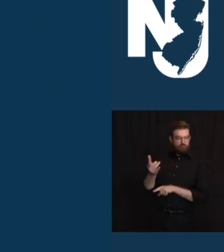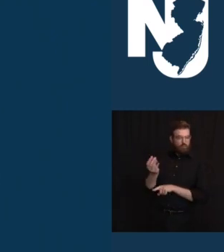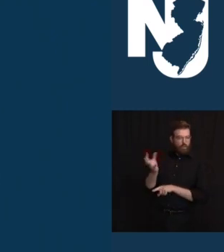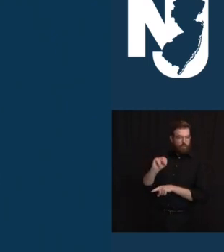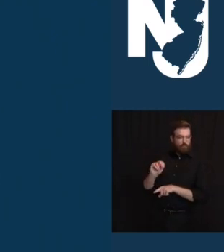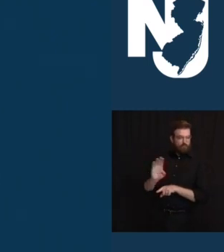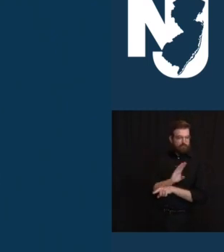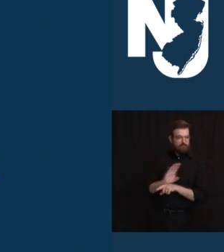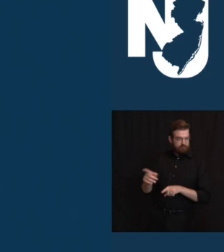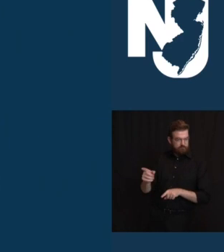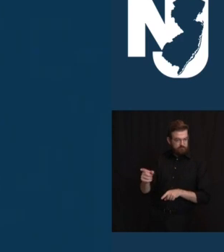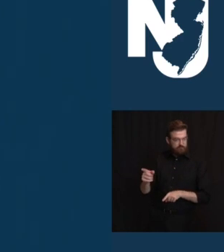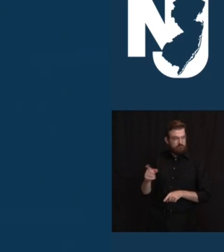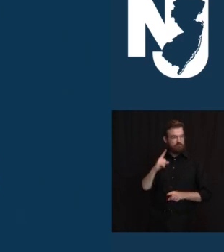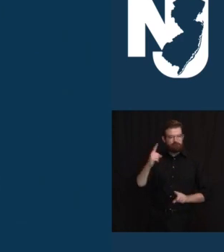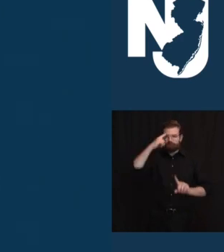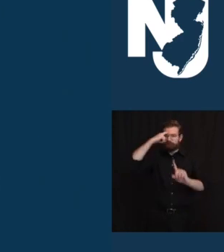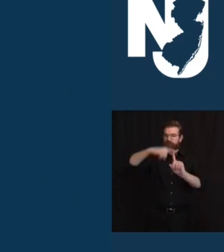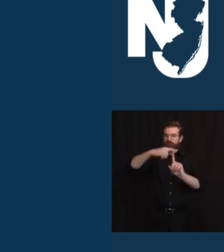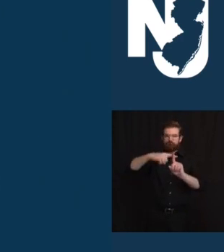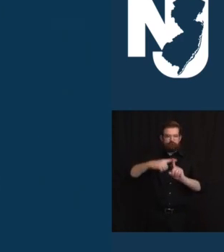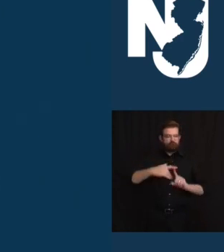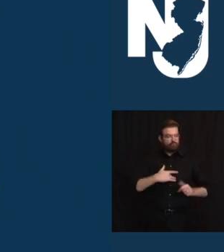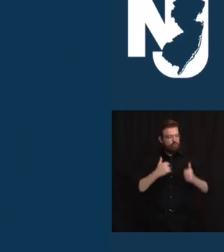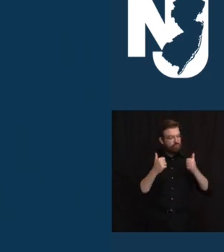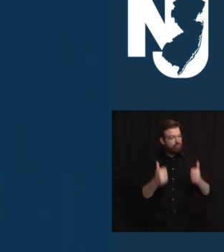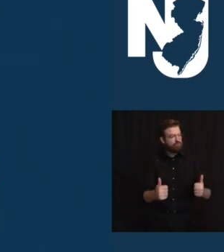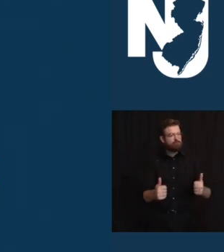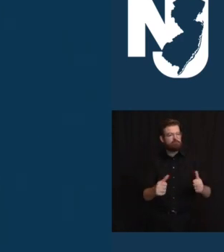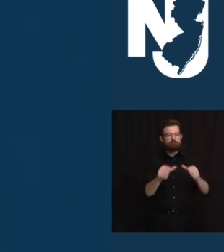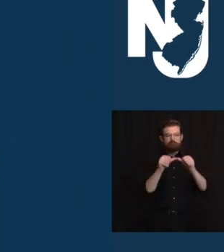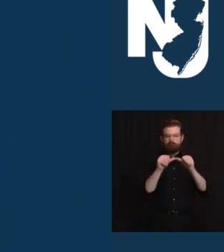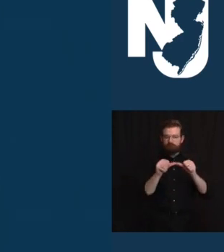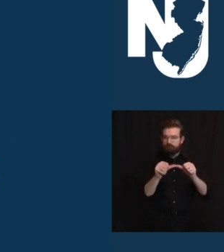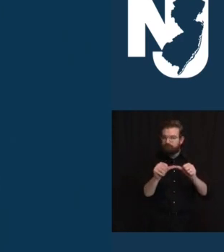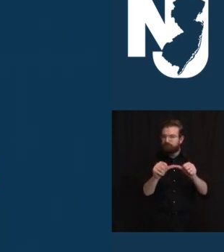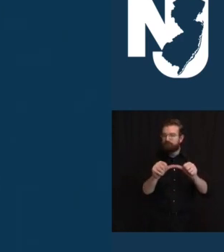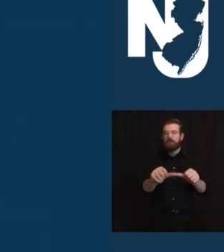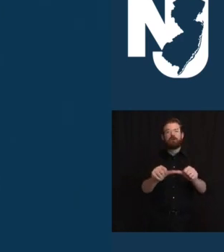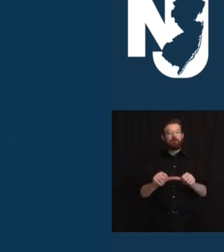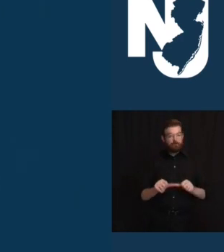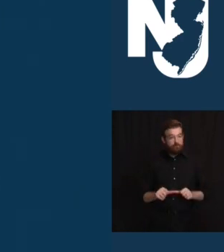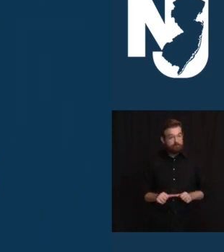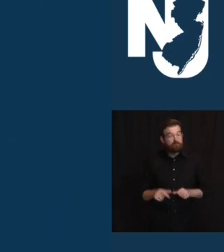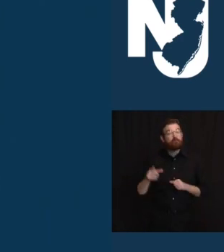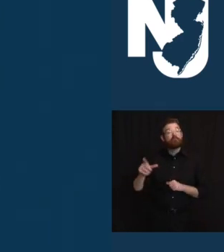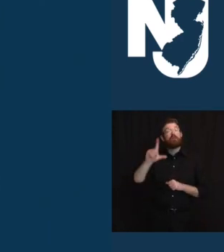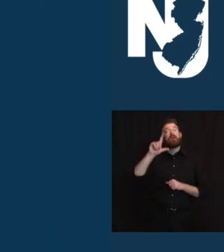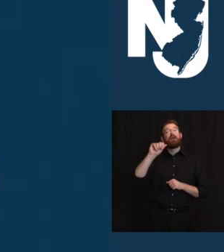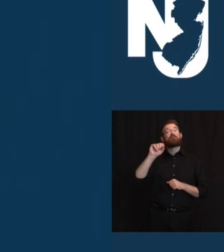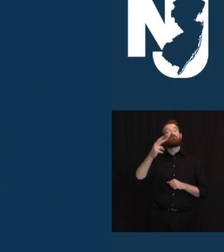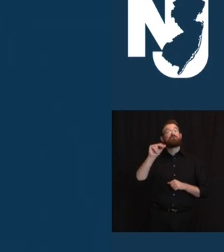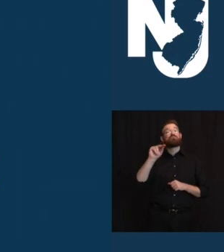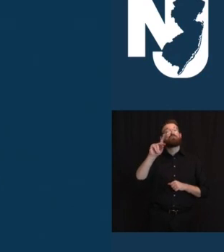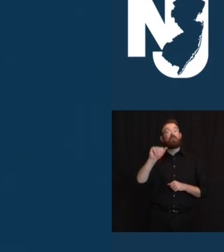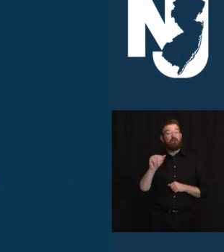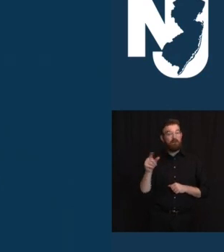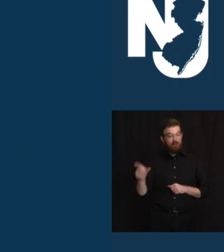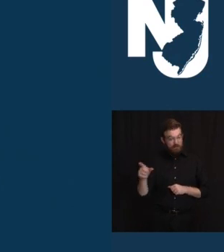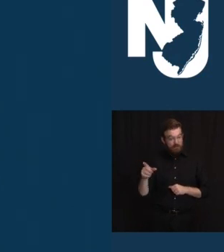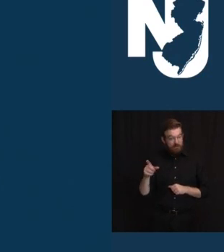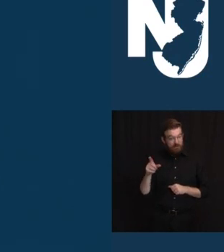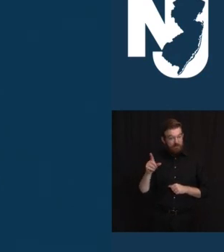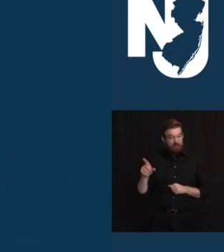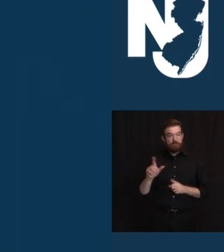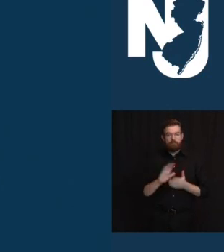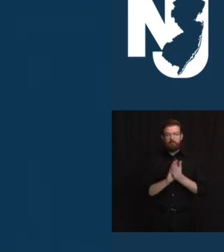she is optimistic for the future. And LaShonda herself, by the way, is emerging as a leader in our state's entrepreneurial community and